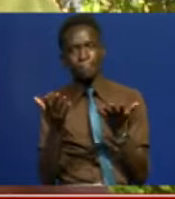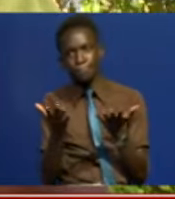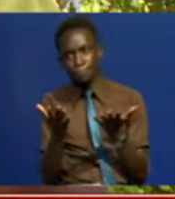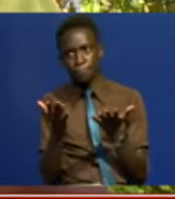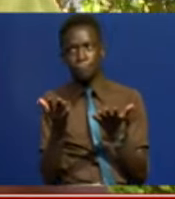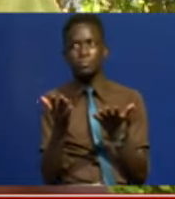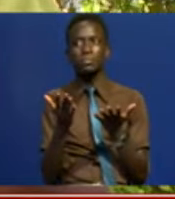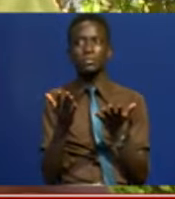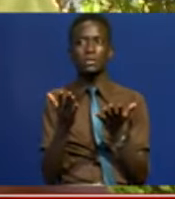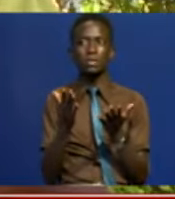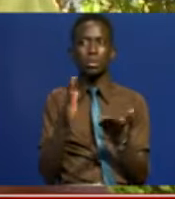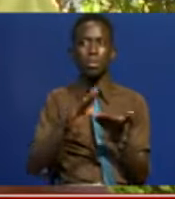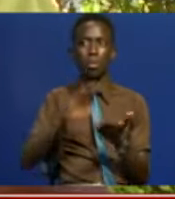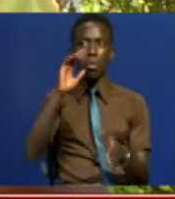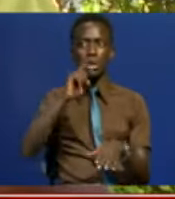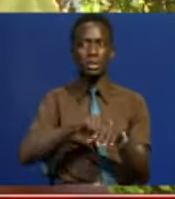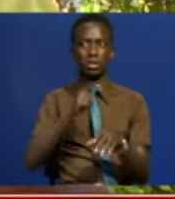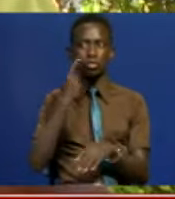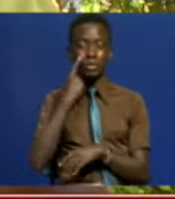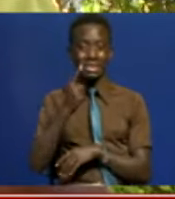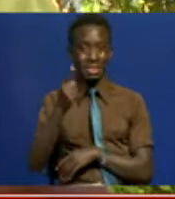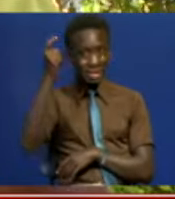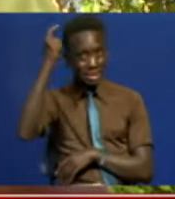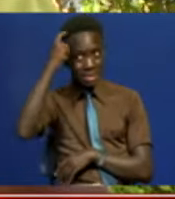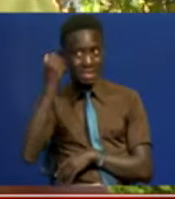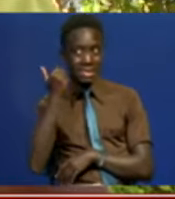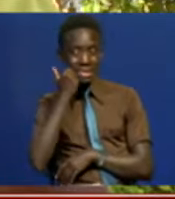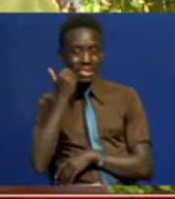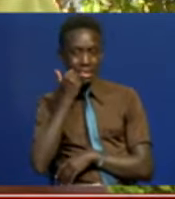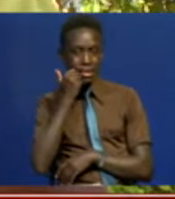you'll find people with schizophrenia will talk things that are not there.